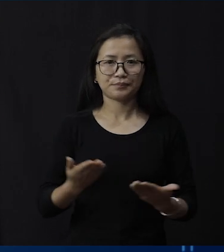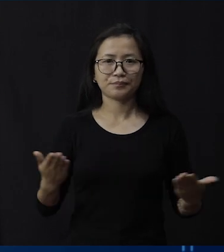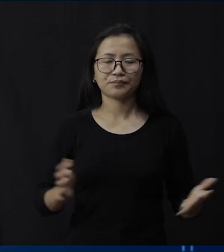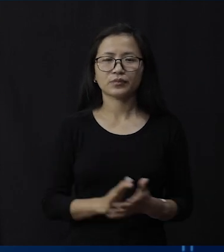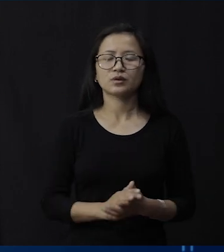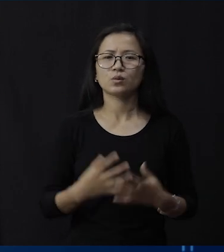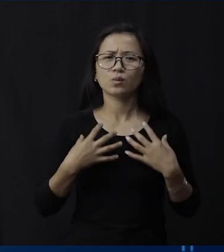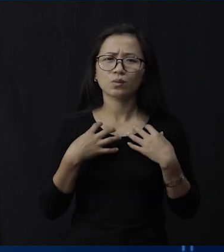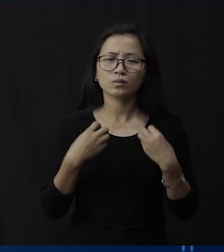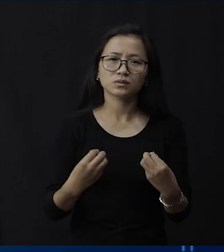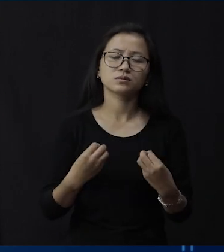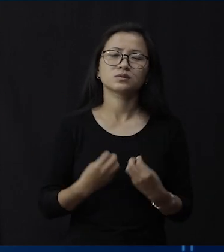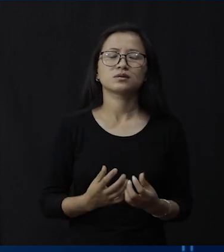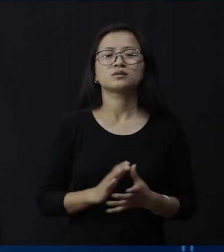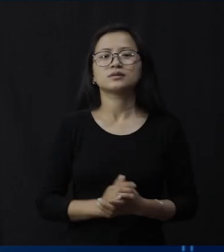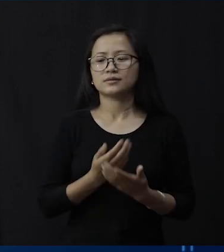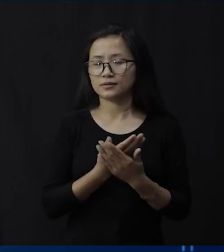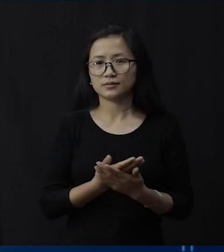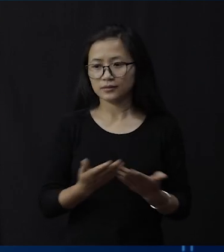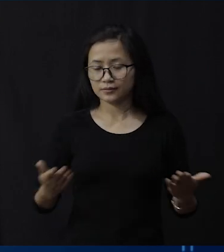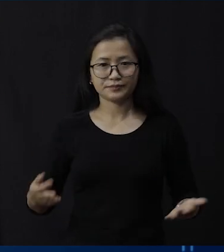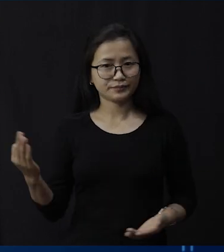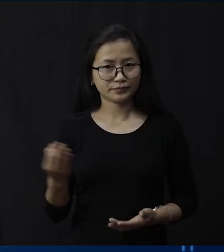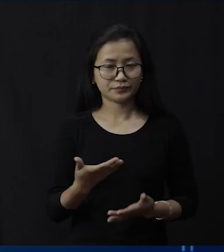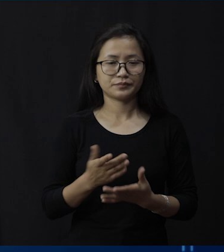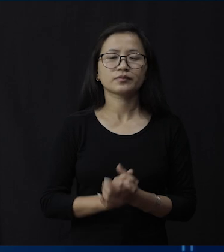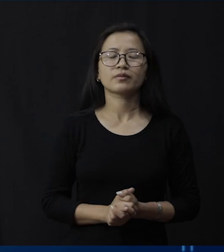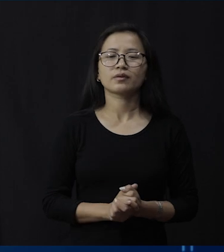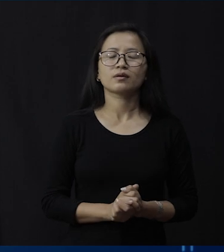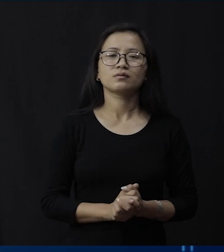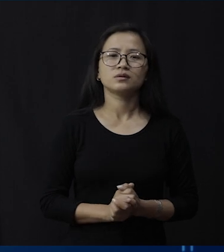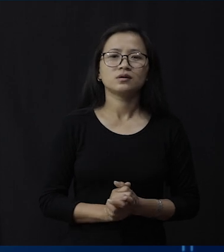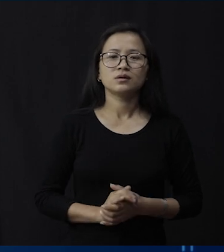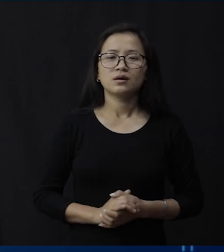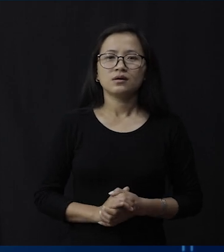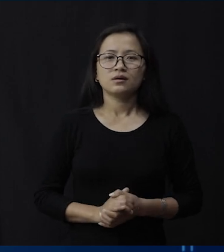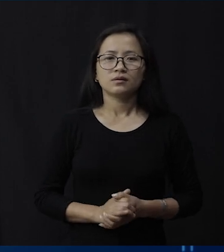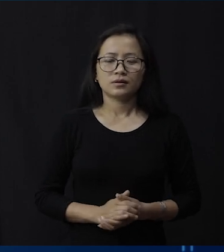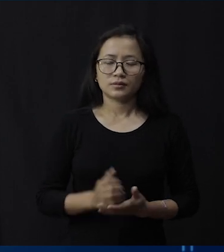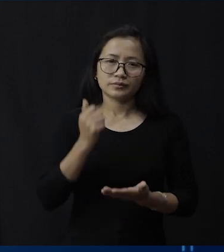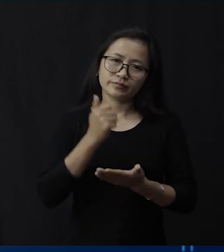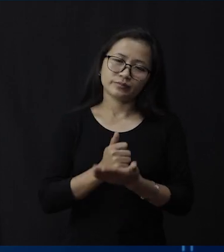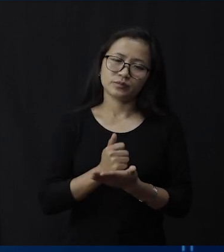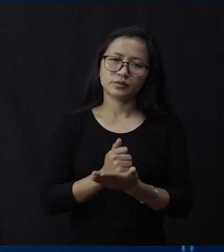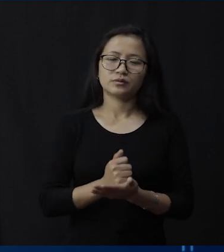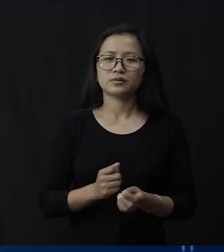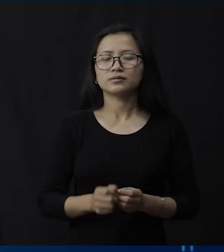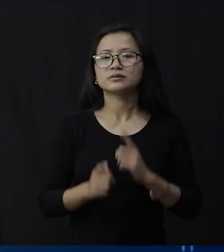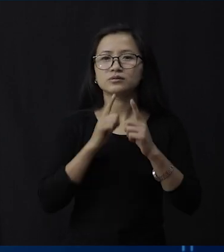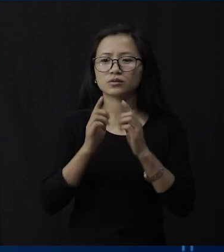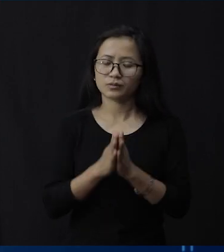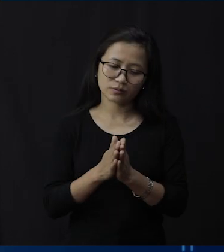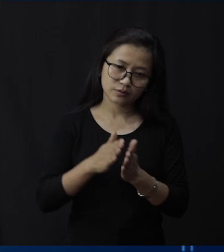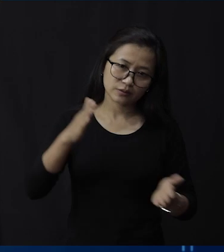so eager, he was so curious to know new things, right? So his father was very happy, and he decided to explain to